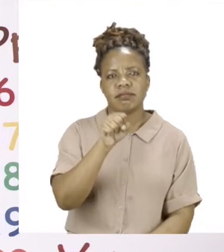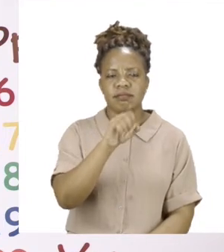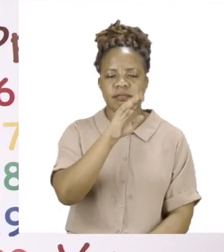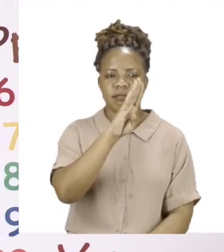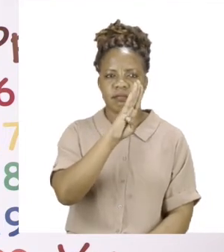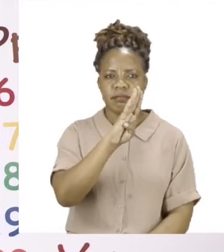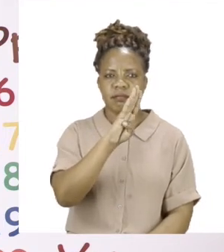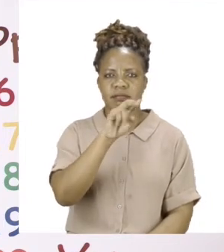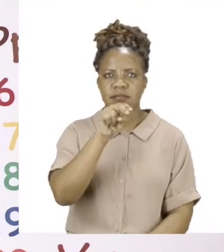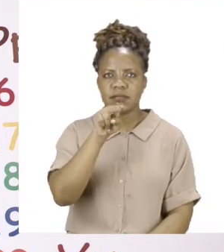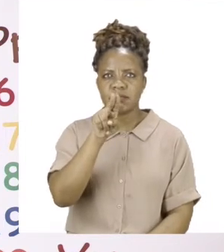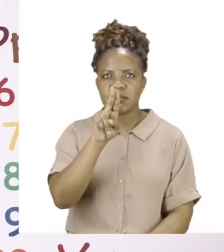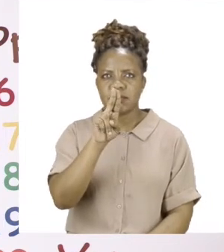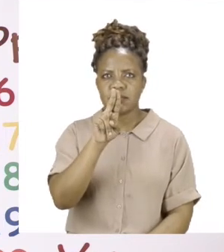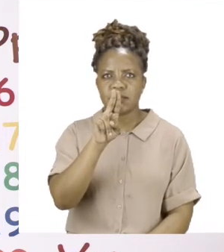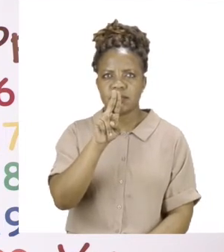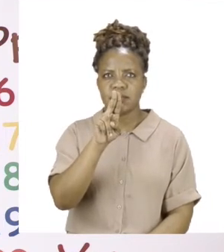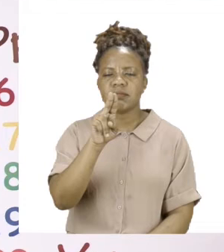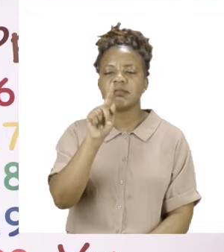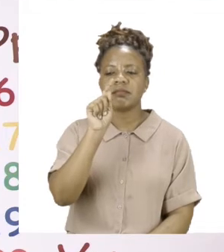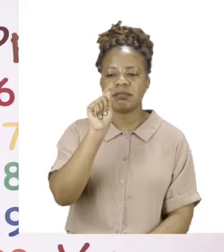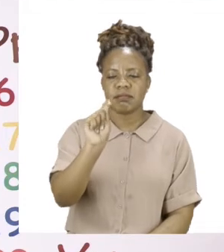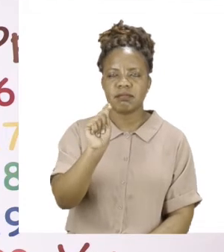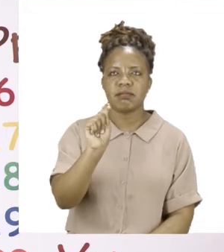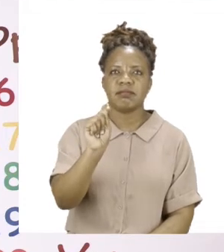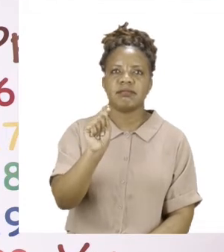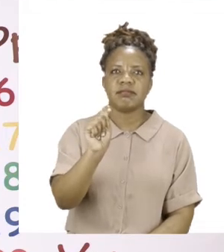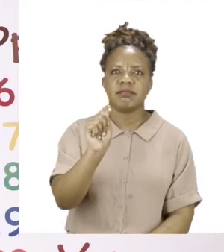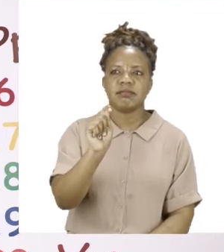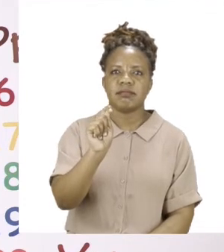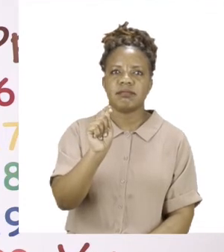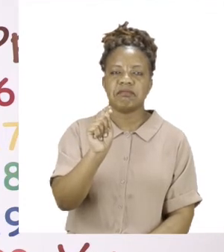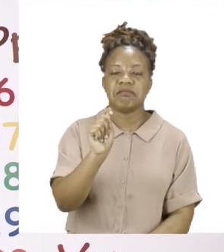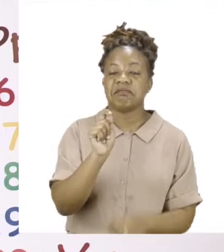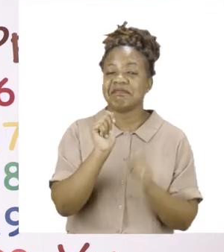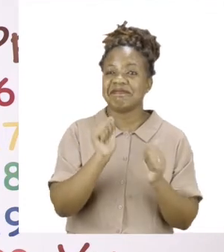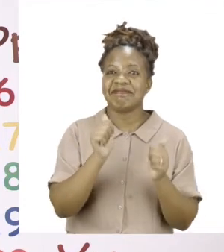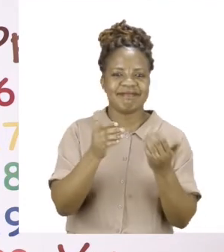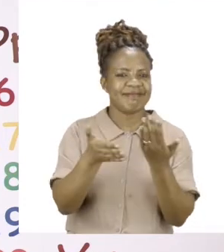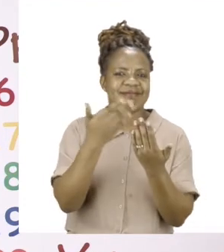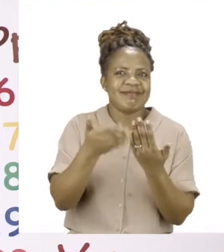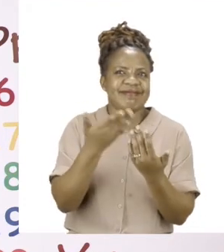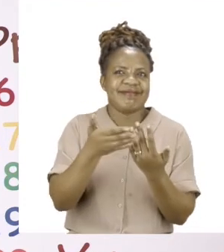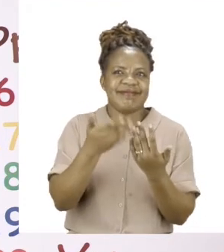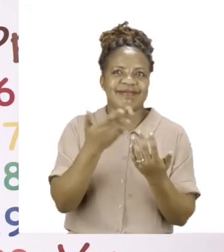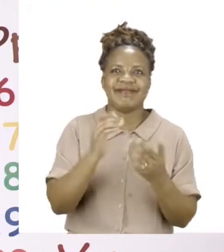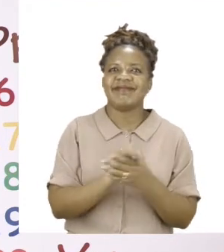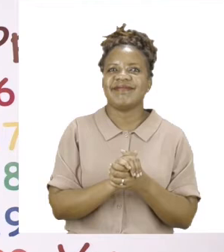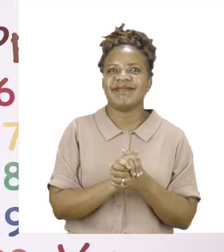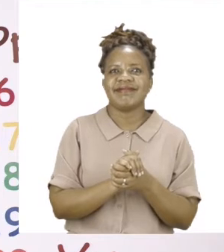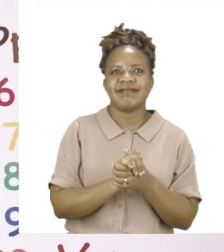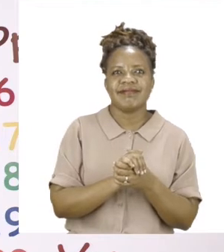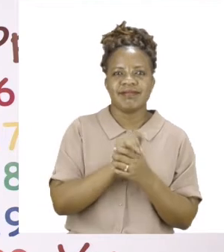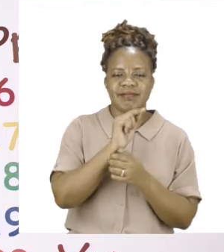B. And of course, we have our T. Wow, that was easy. Well done, everyone. So let